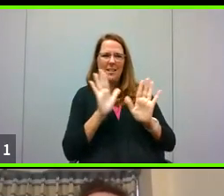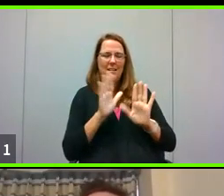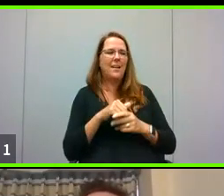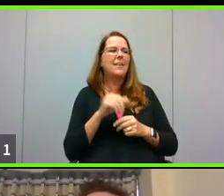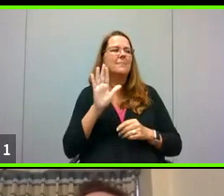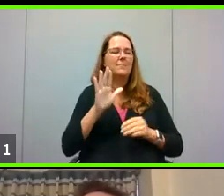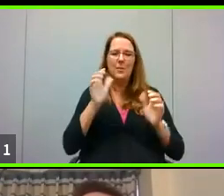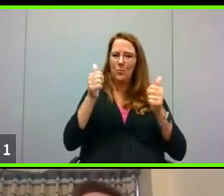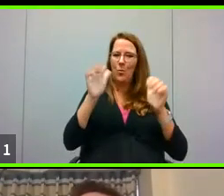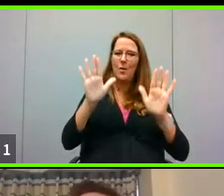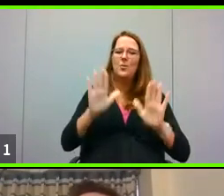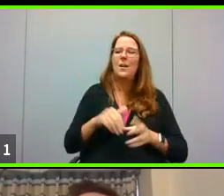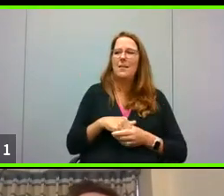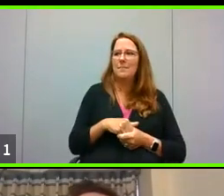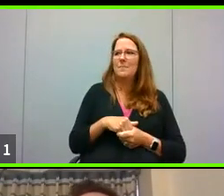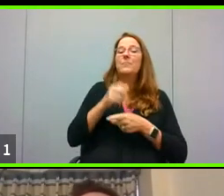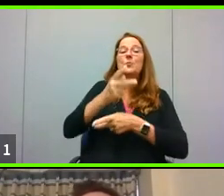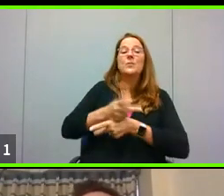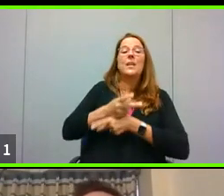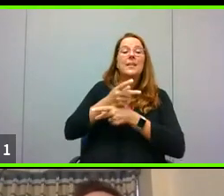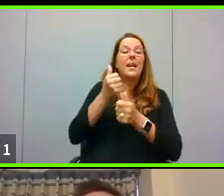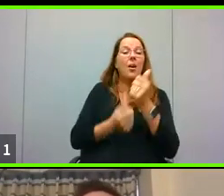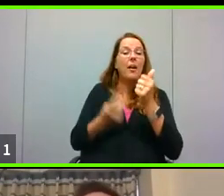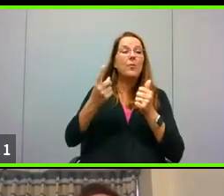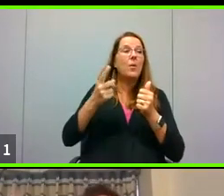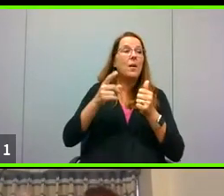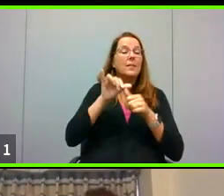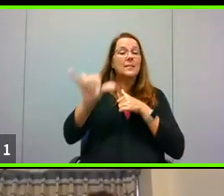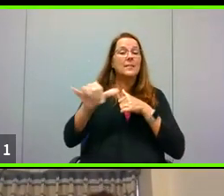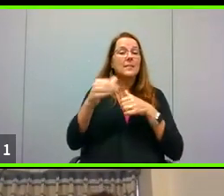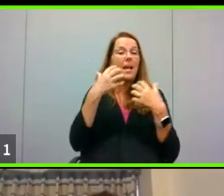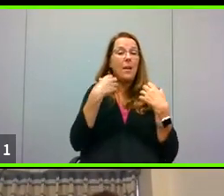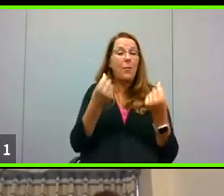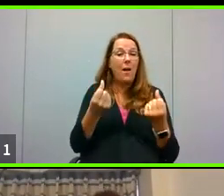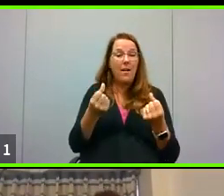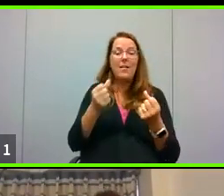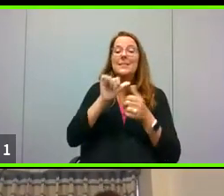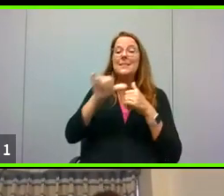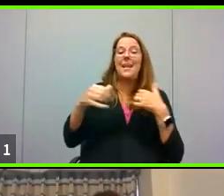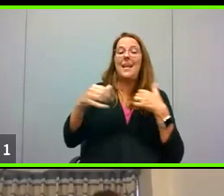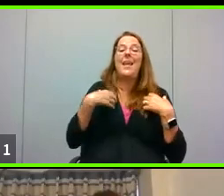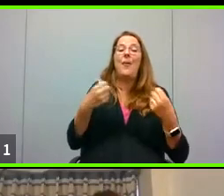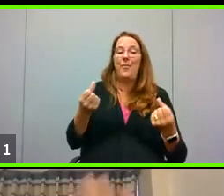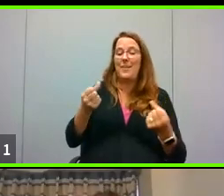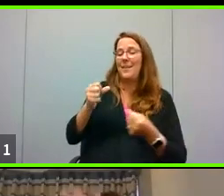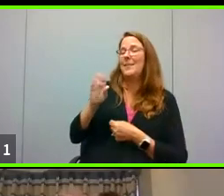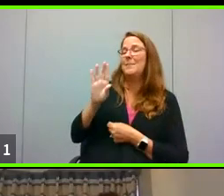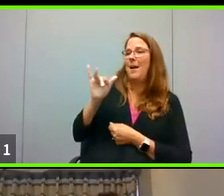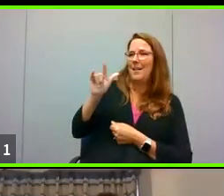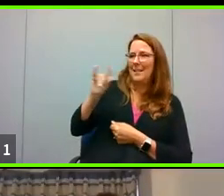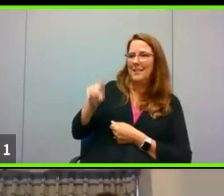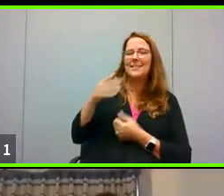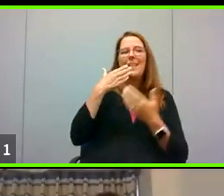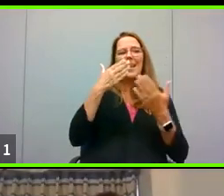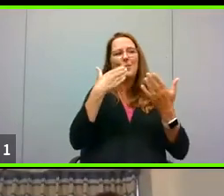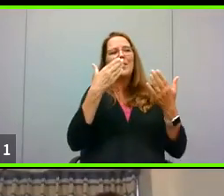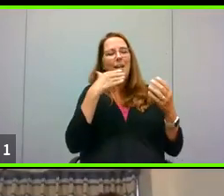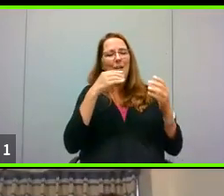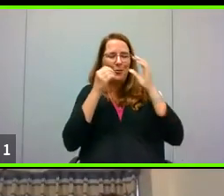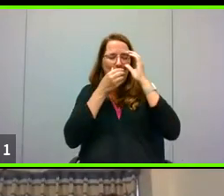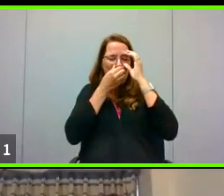done. Take care, everybody. Stay well. Stay healthy. Bye, Liz. Thank you, Liz. See